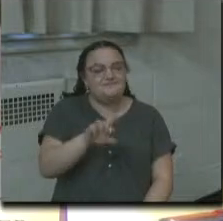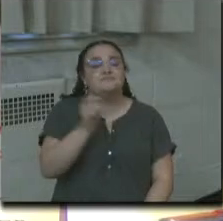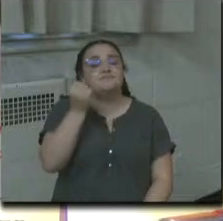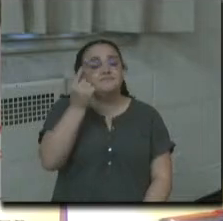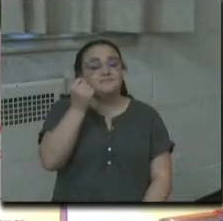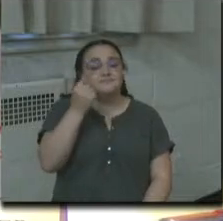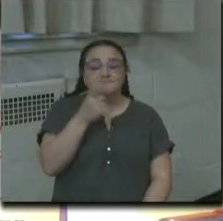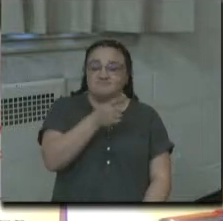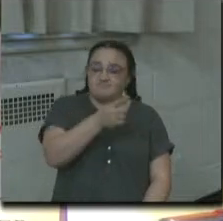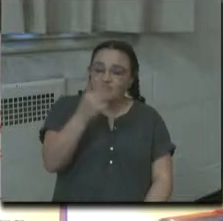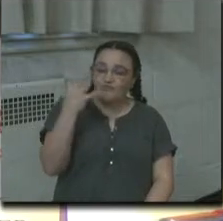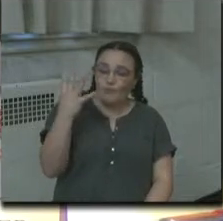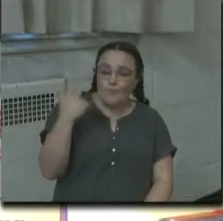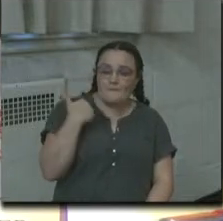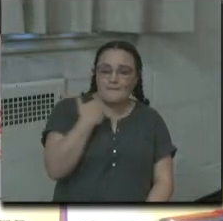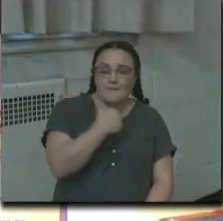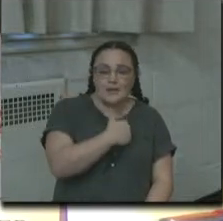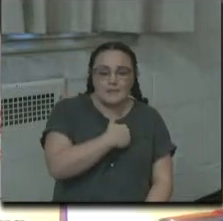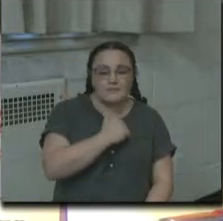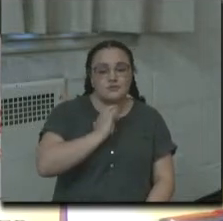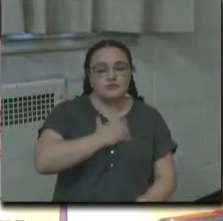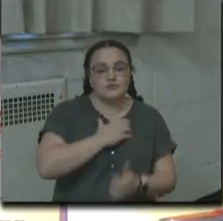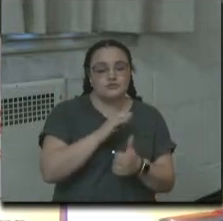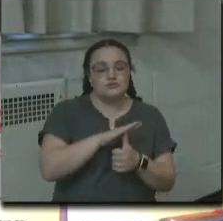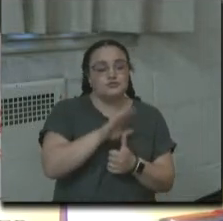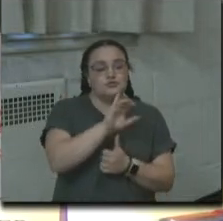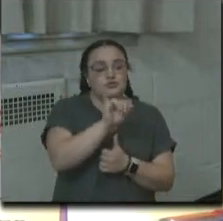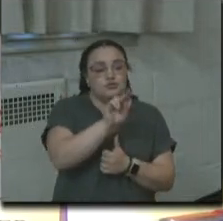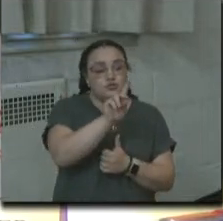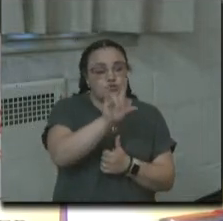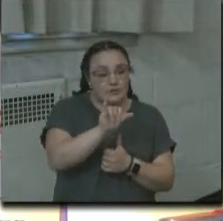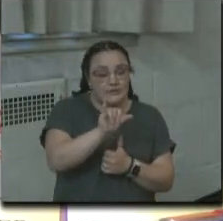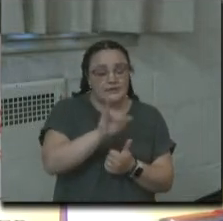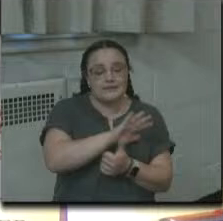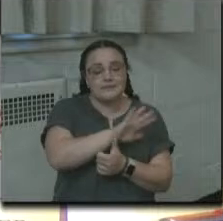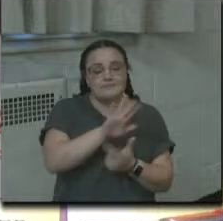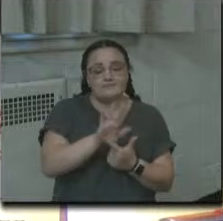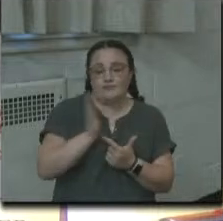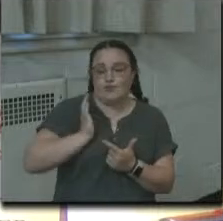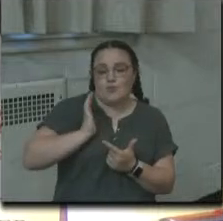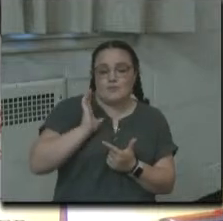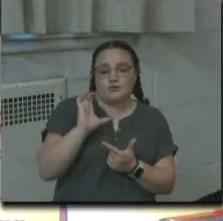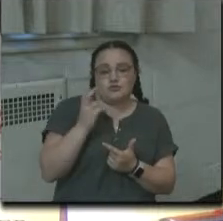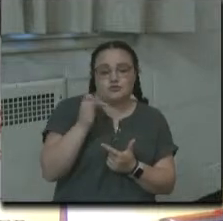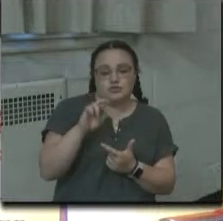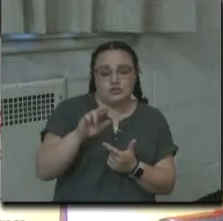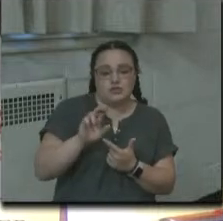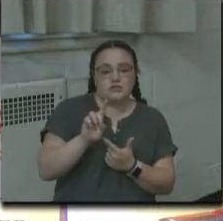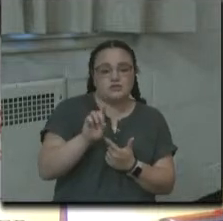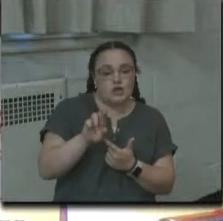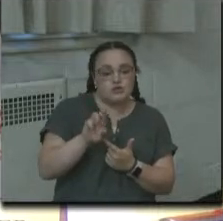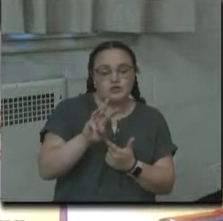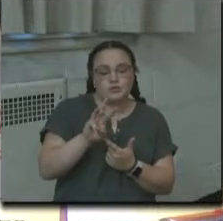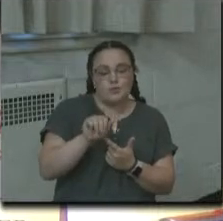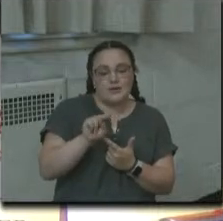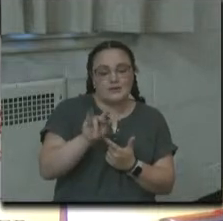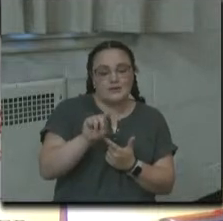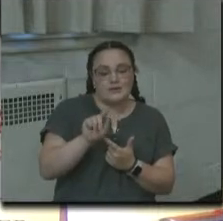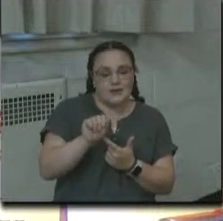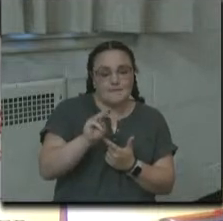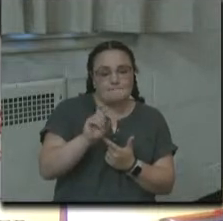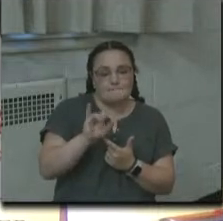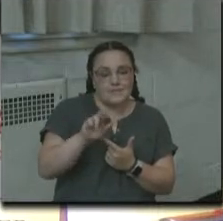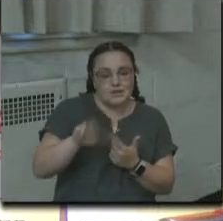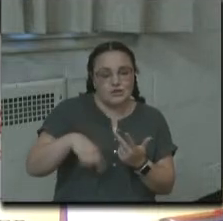these 4 board members, our chair, Judy Mickens-Murray, our former chair, Dr. Juanita Miller, Ms.